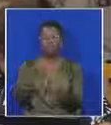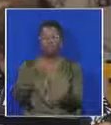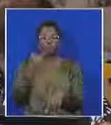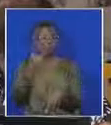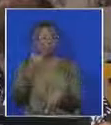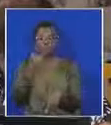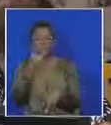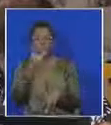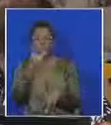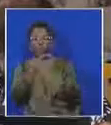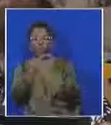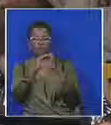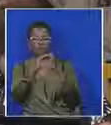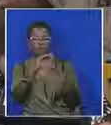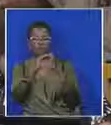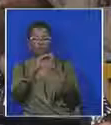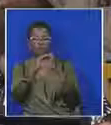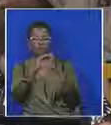by Standard & Poor.